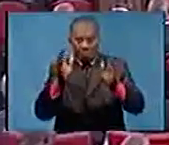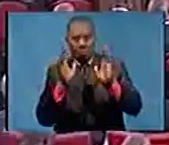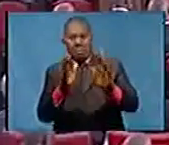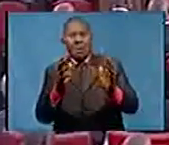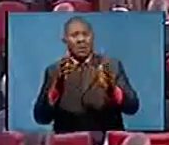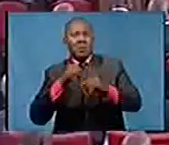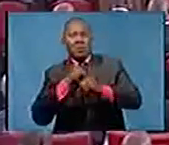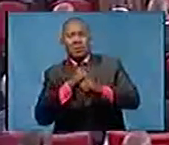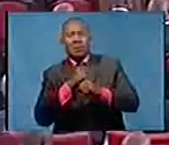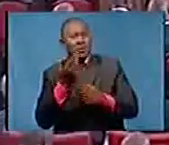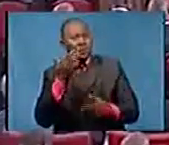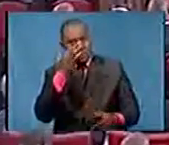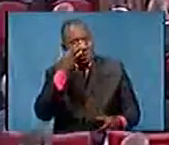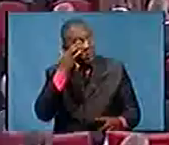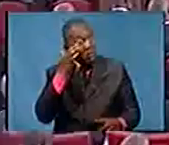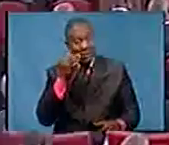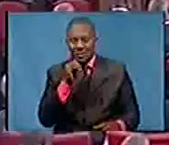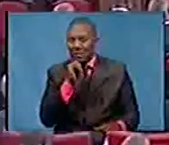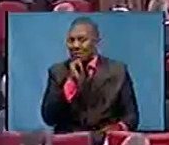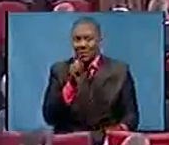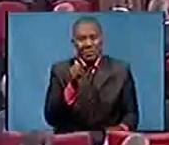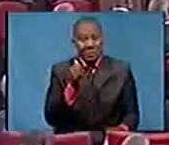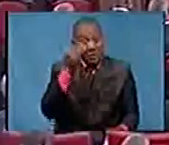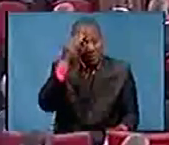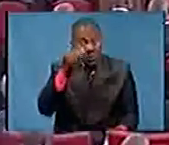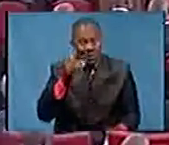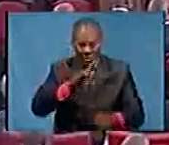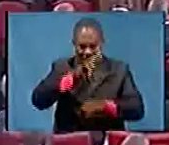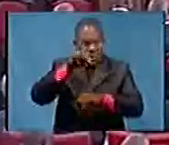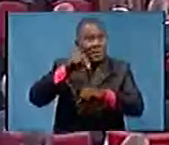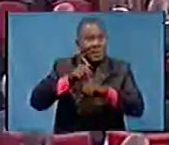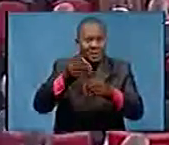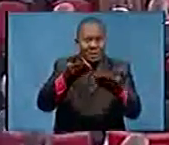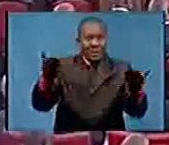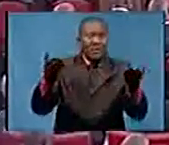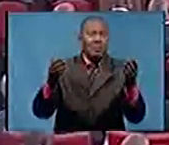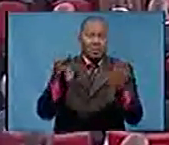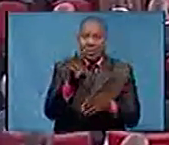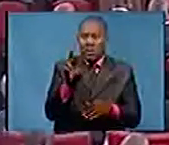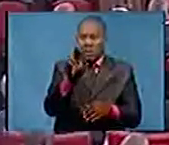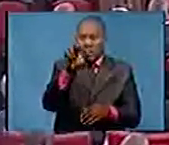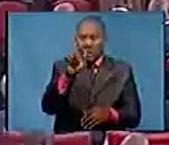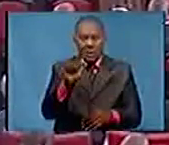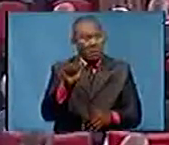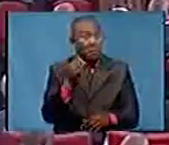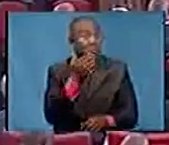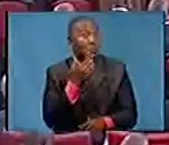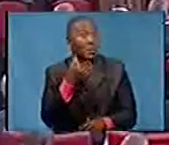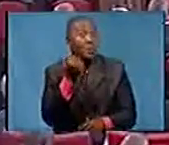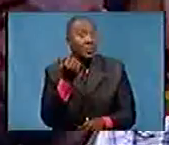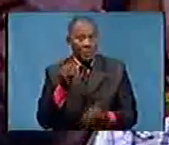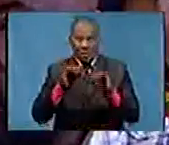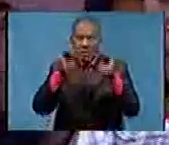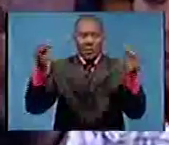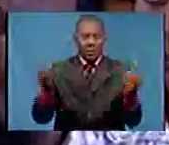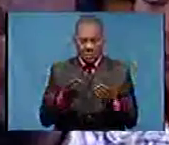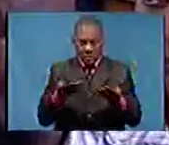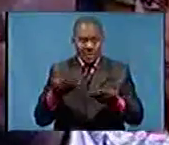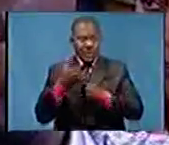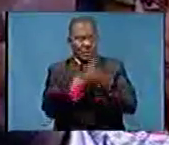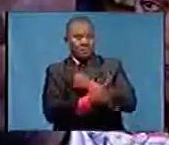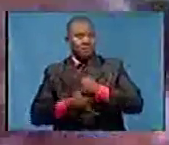unguarded, because it's one of the few national assets that we have. And VRA is one of the best institutions we have in this